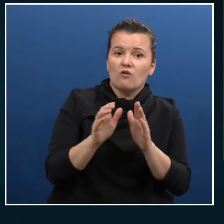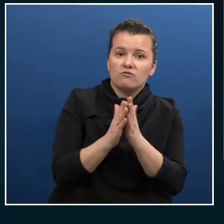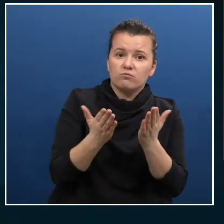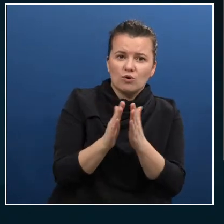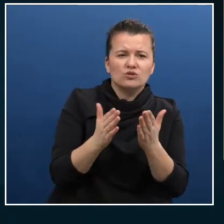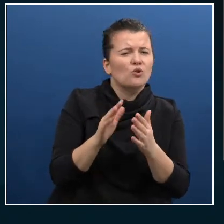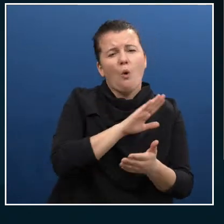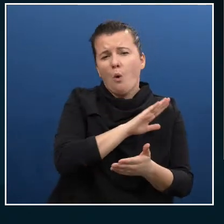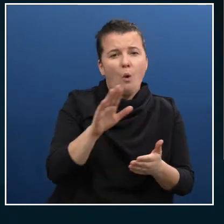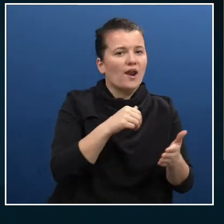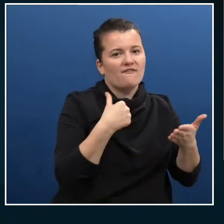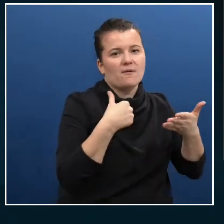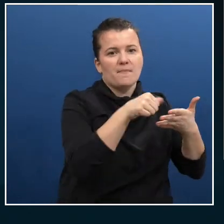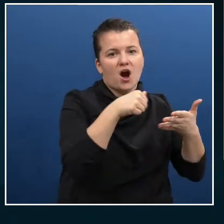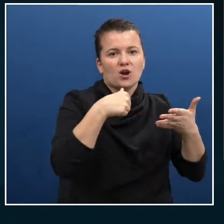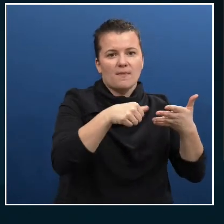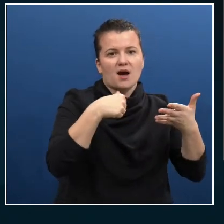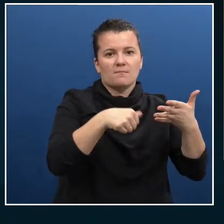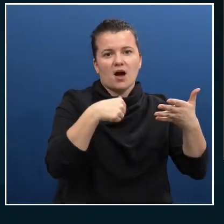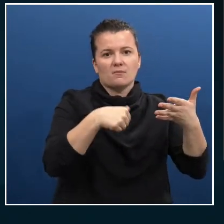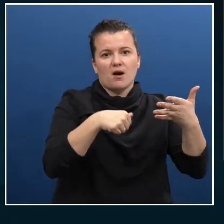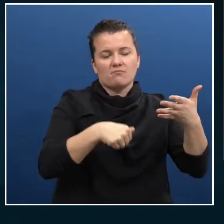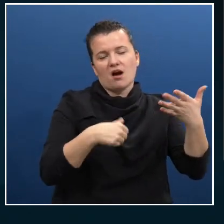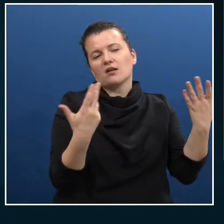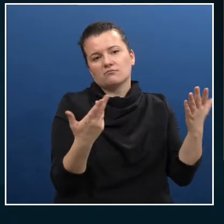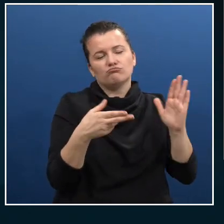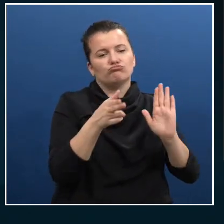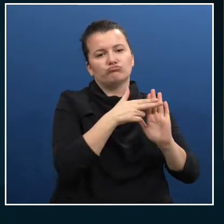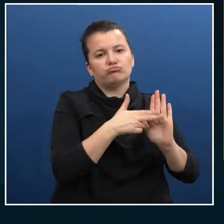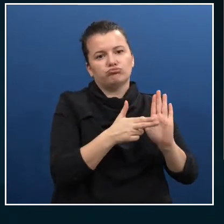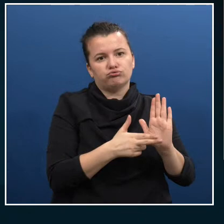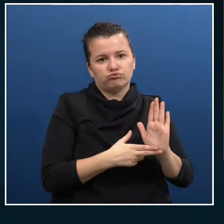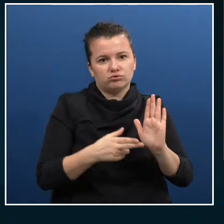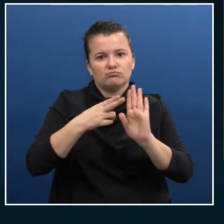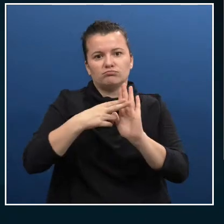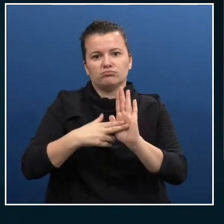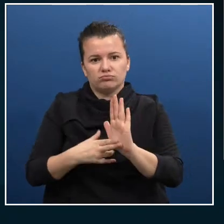There are some basics. I take it from the